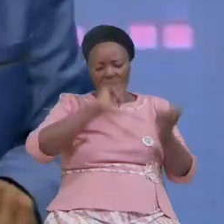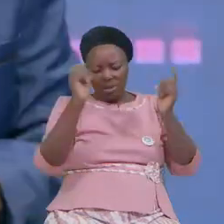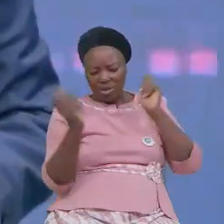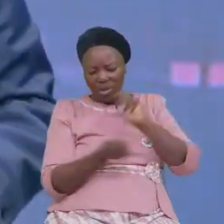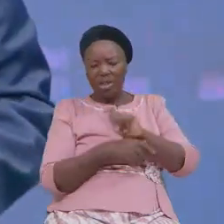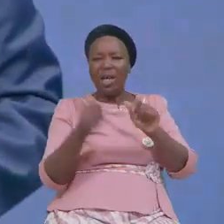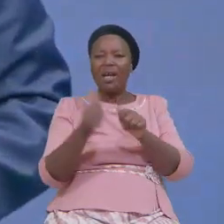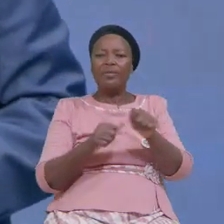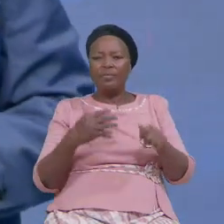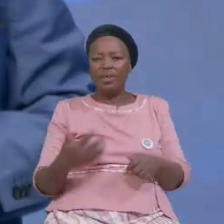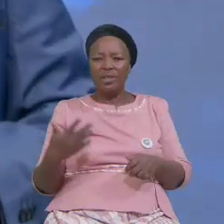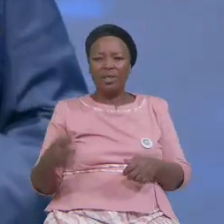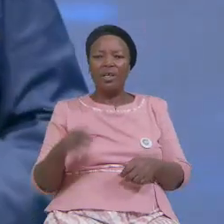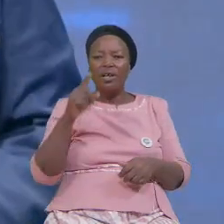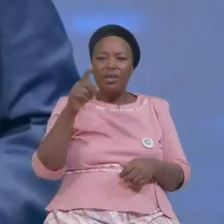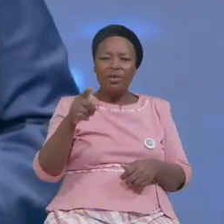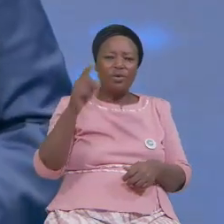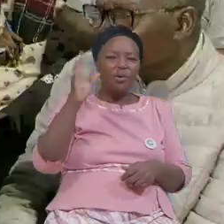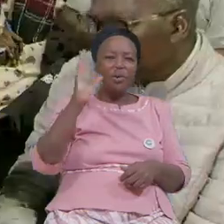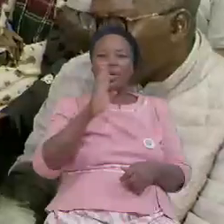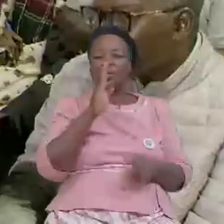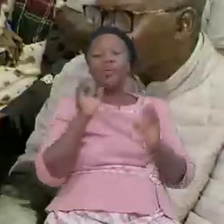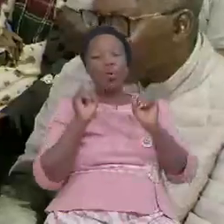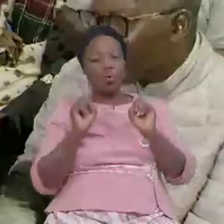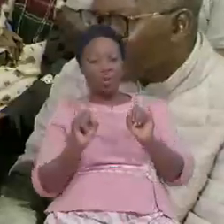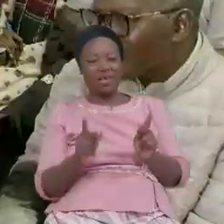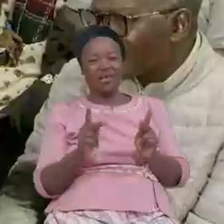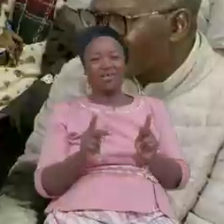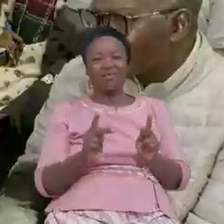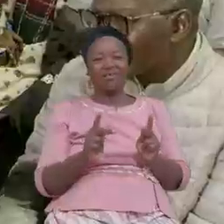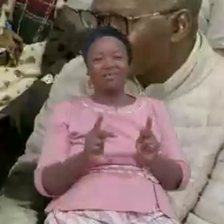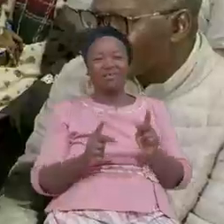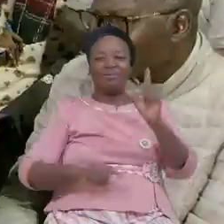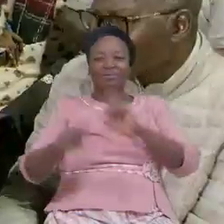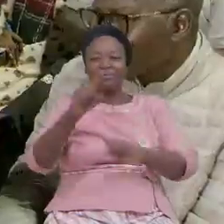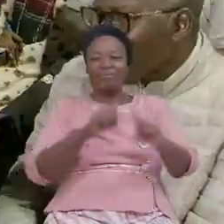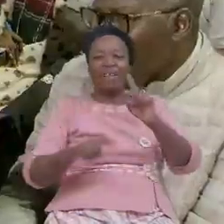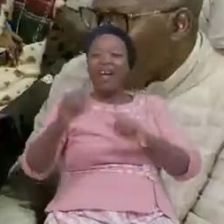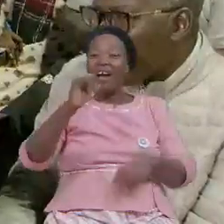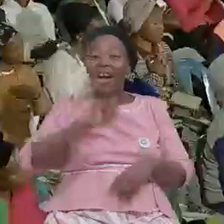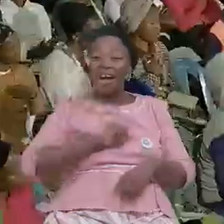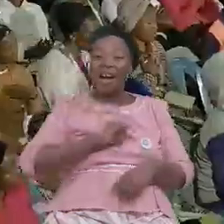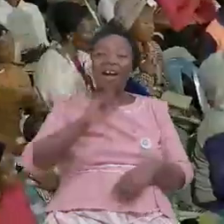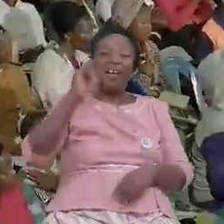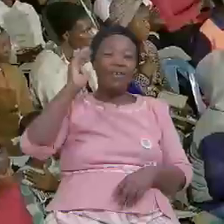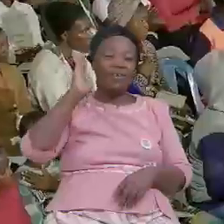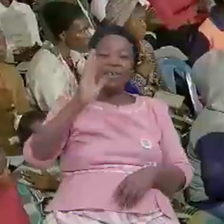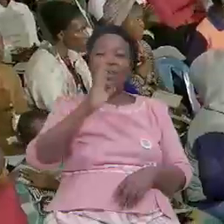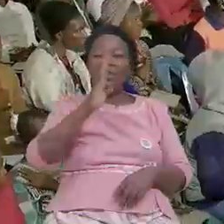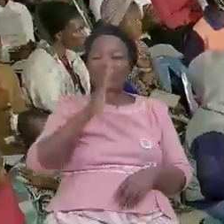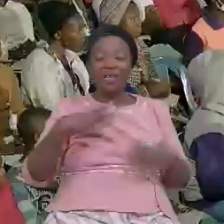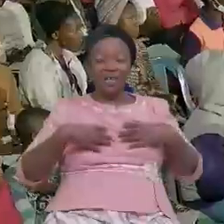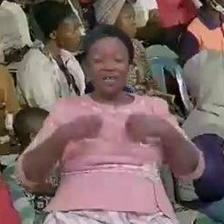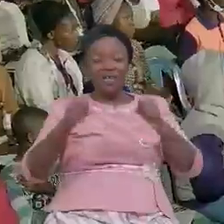everything. You will be well. I will be well. You will